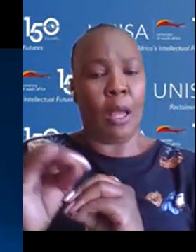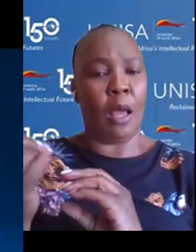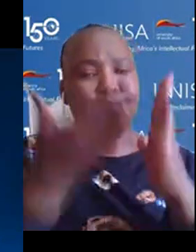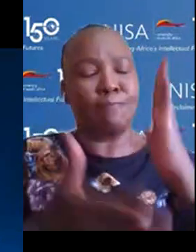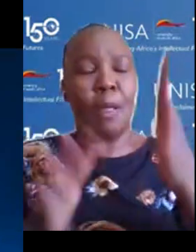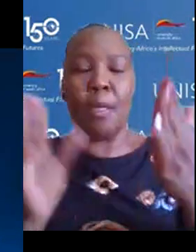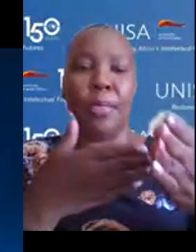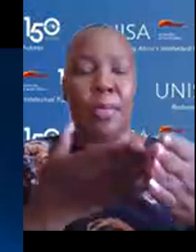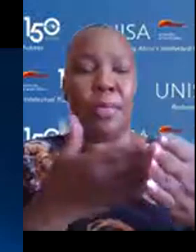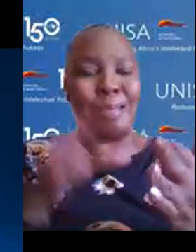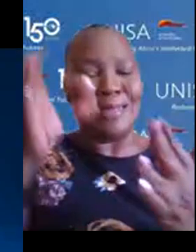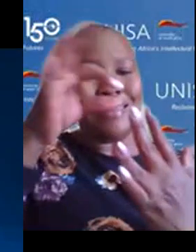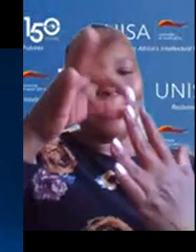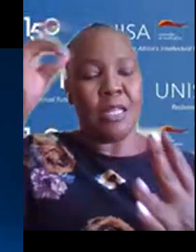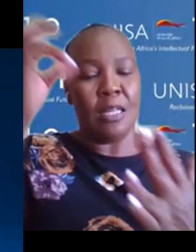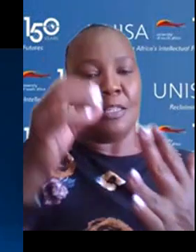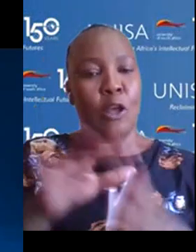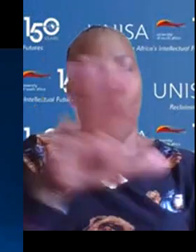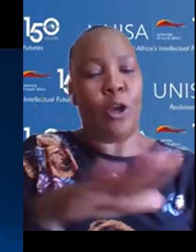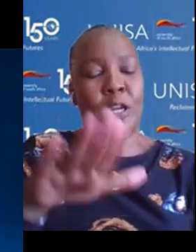can select Choose Location.